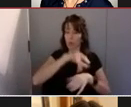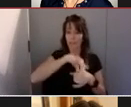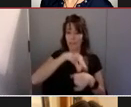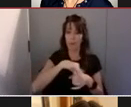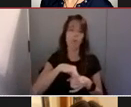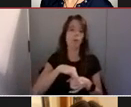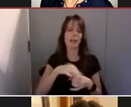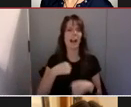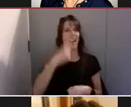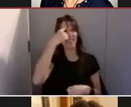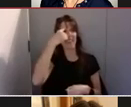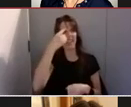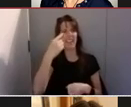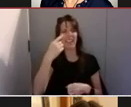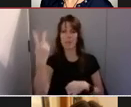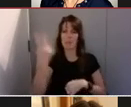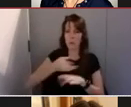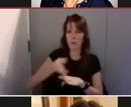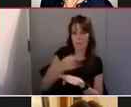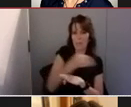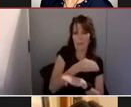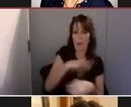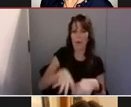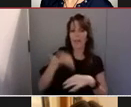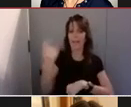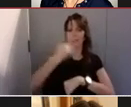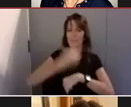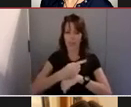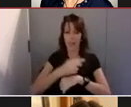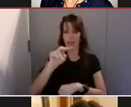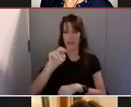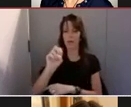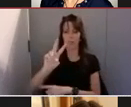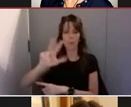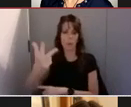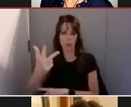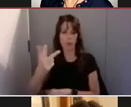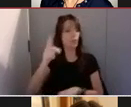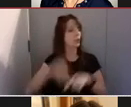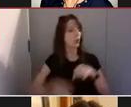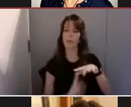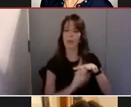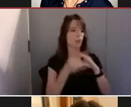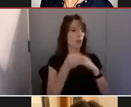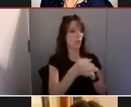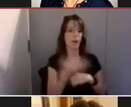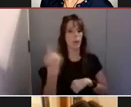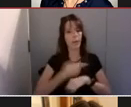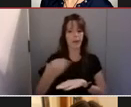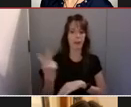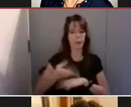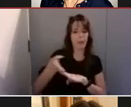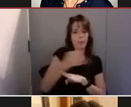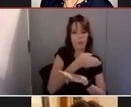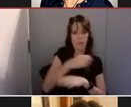I believe, just a couple of days before Election Day. So you can't go to them, 1 or 2 days in